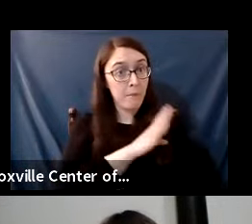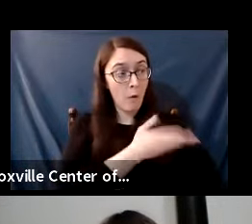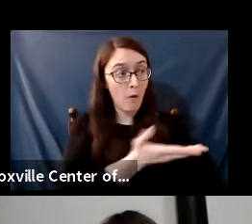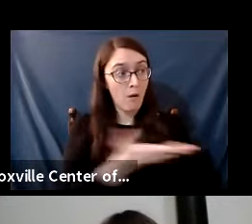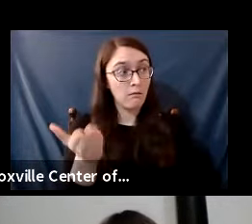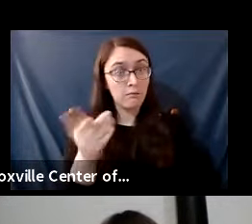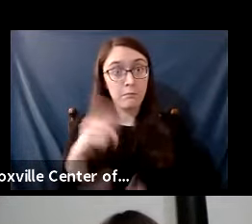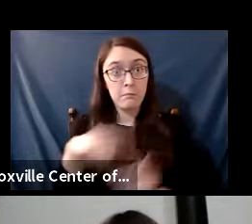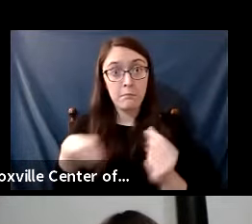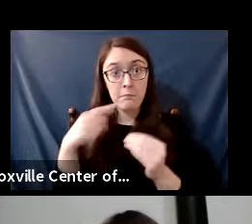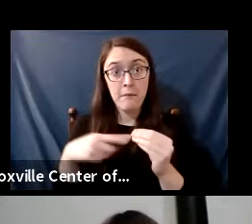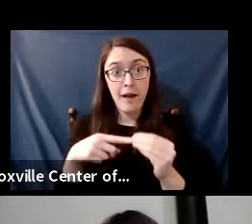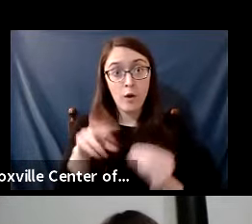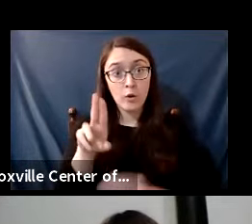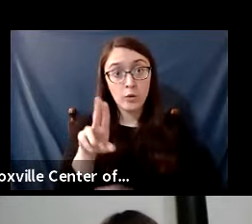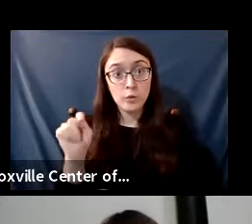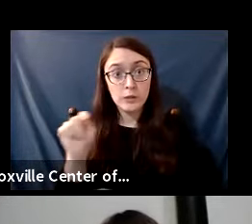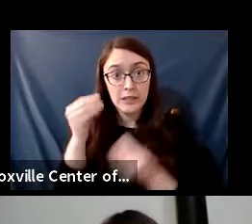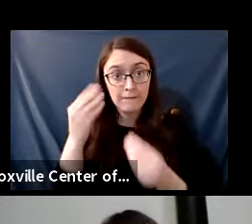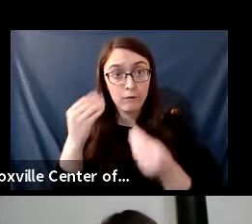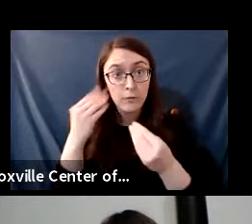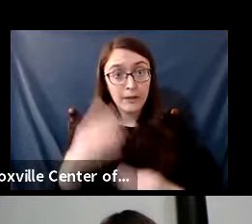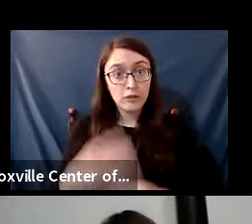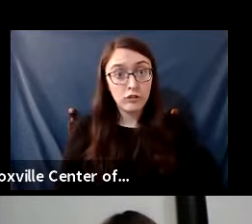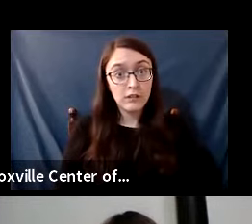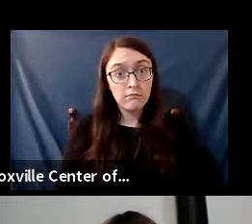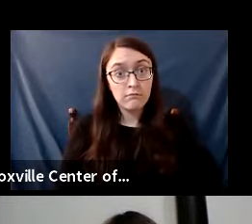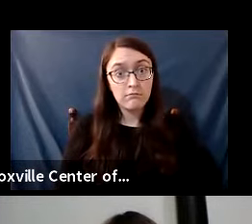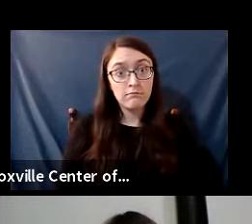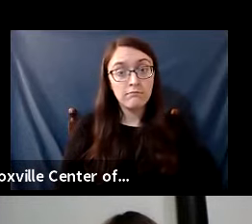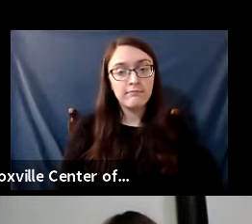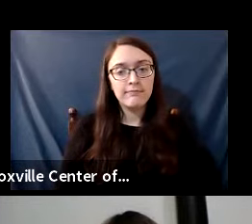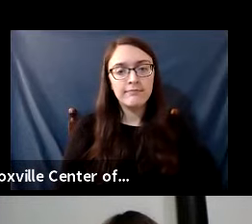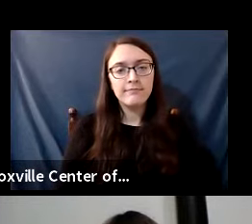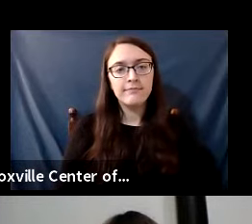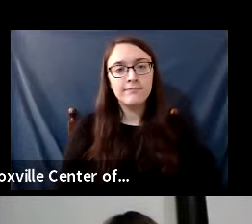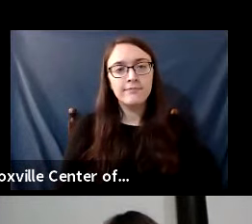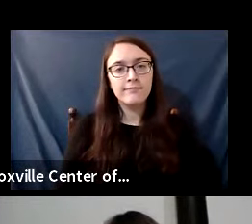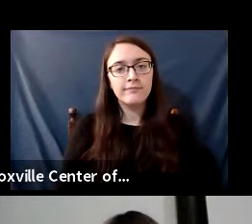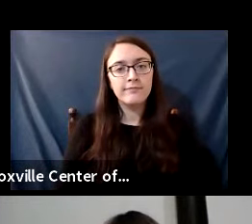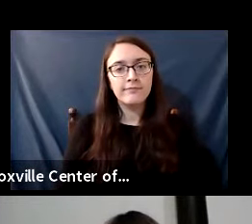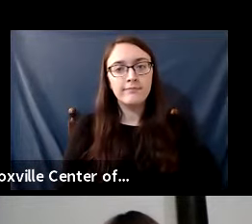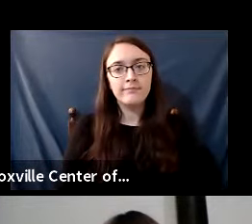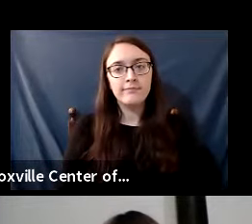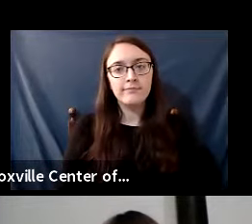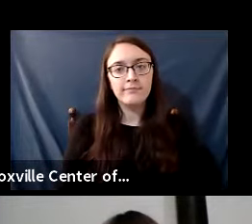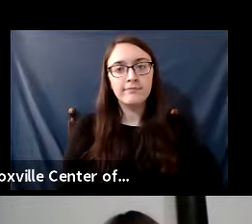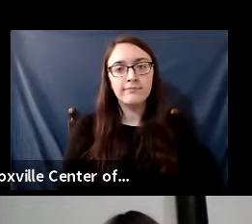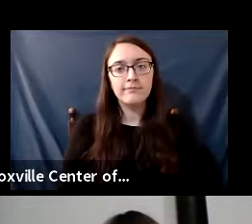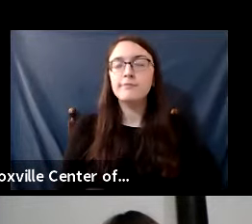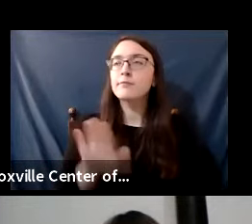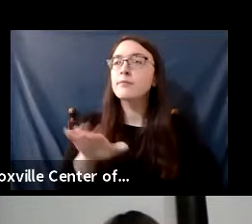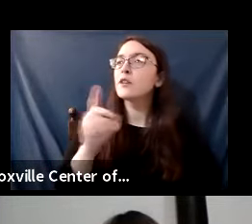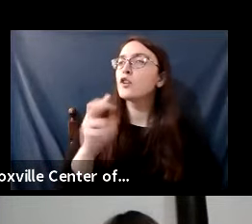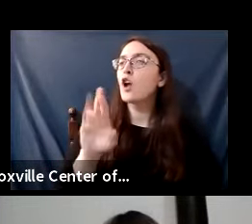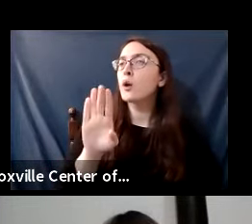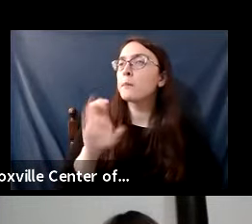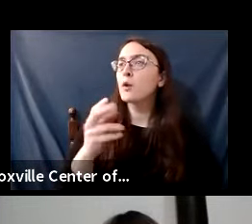information? Dr. Greg, I have one